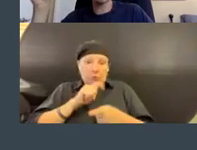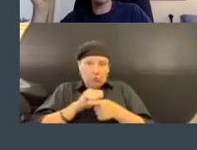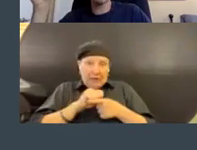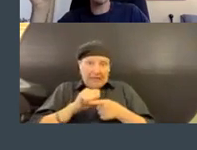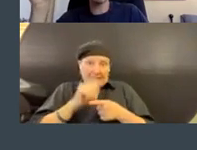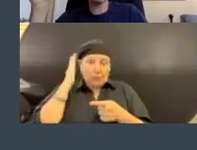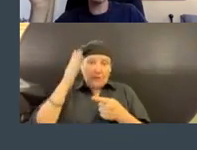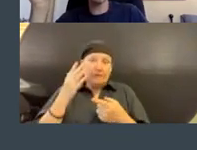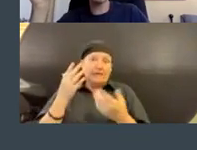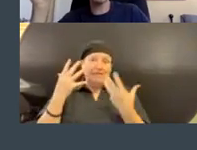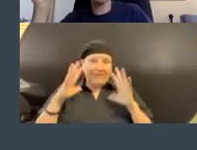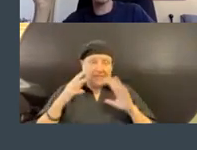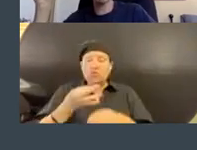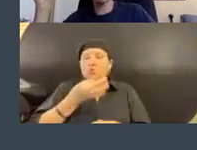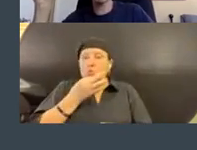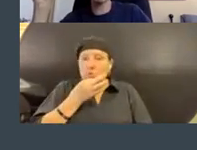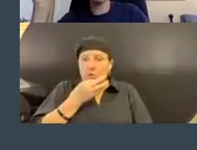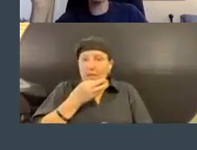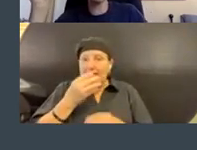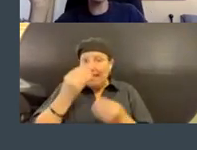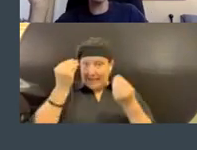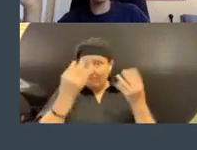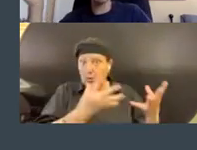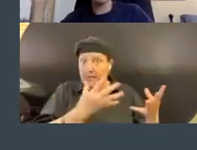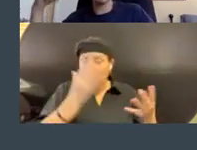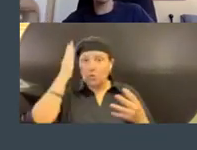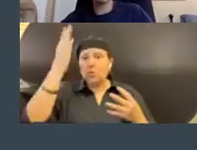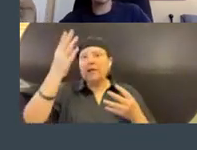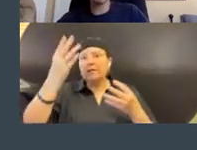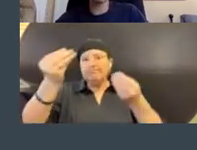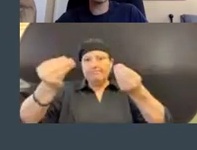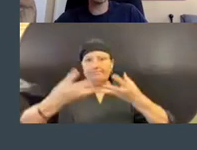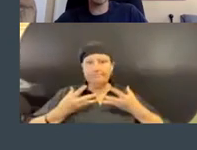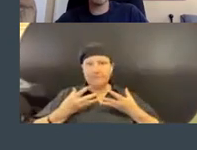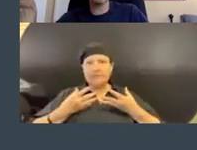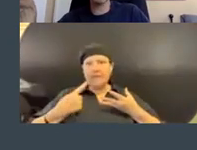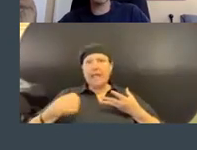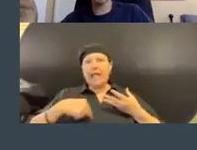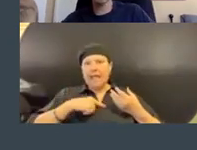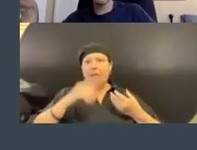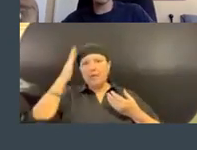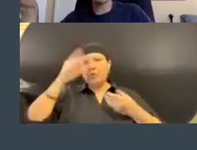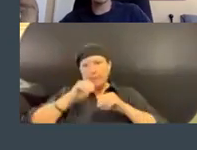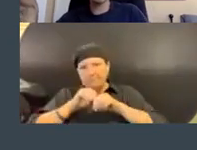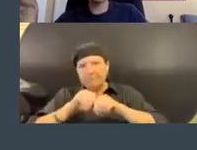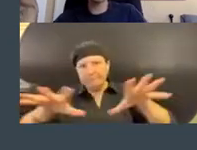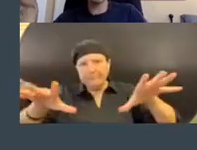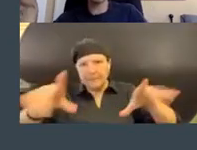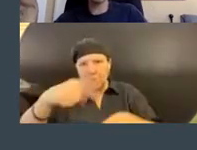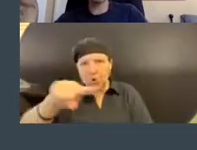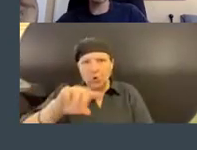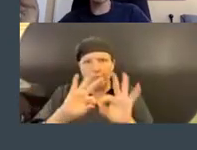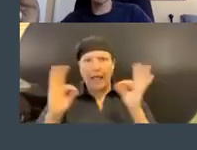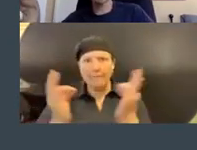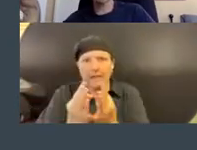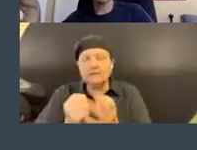have the information on where it's going to be posted on the website, then we'll be able to facilitate that to our families. So anticipate getting some